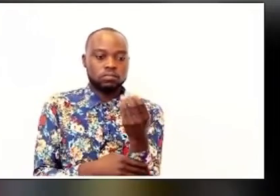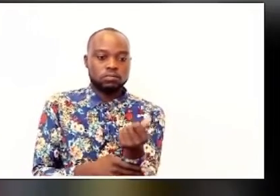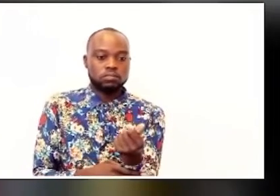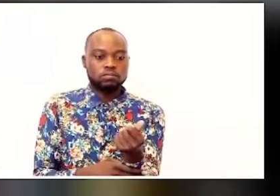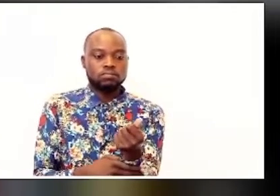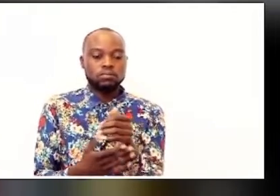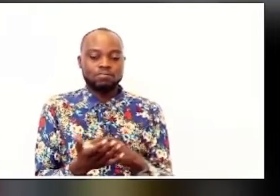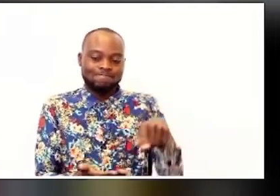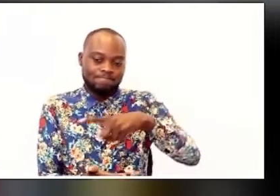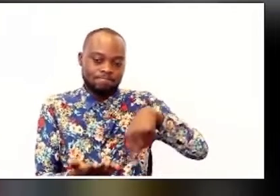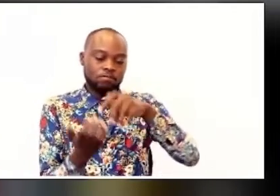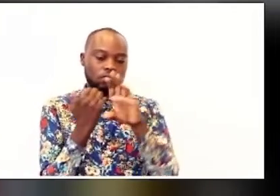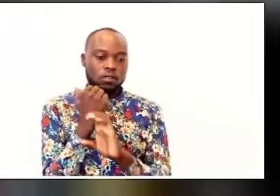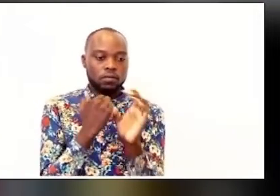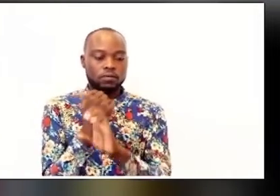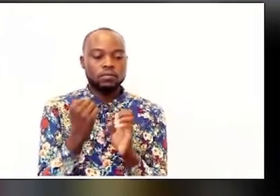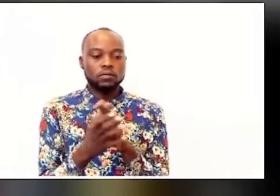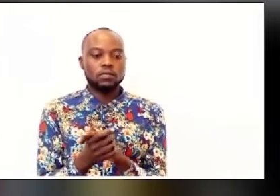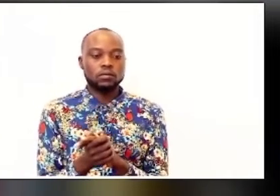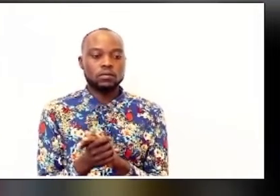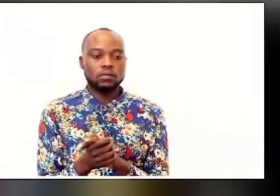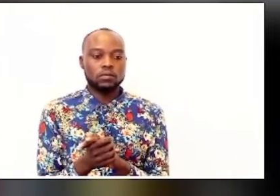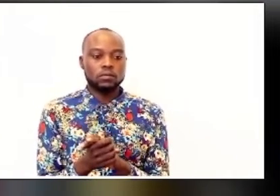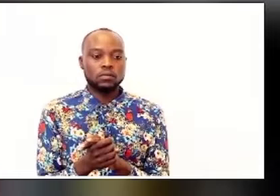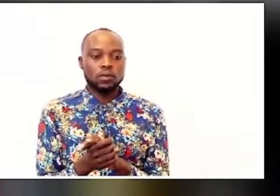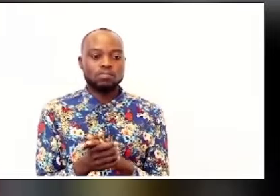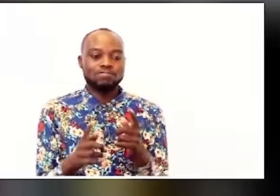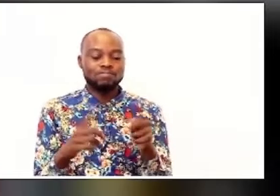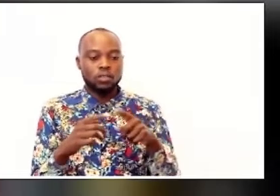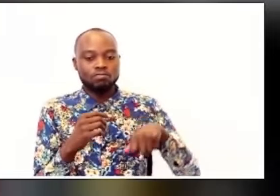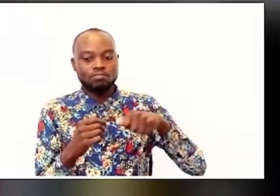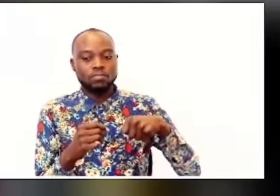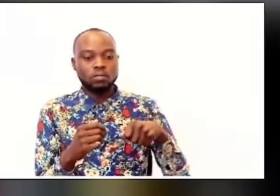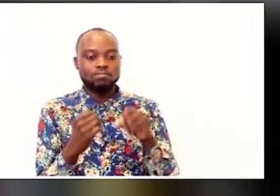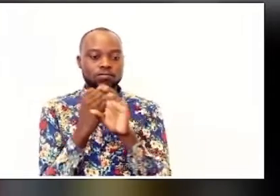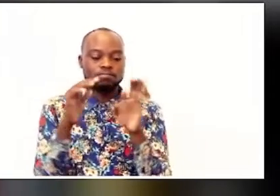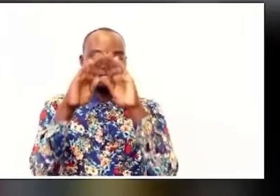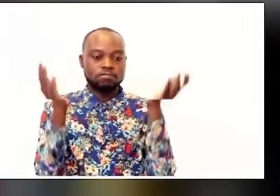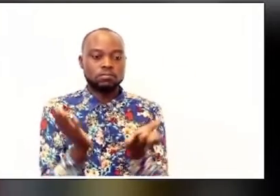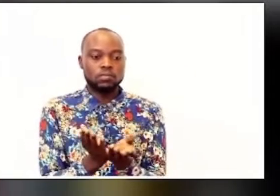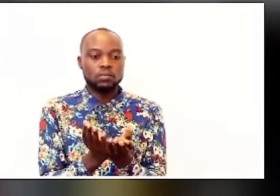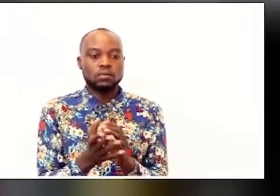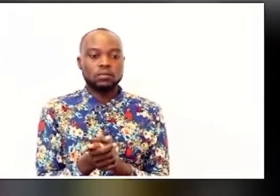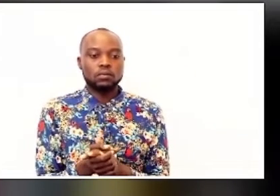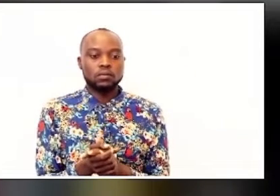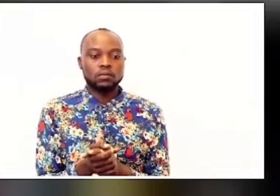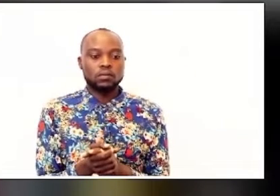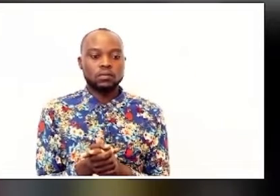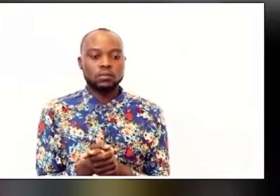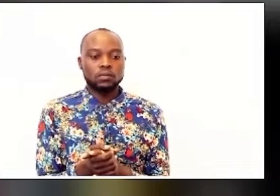the continent, and prioritizes vital industries for the continent's resilience to external shocks.